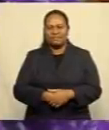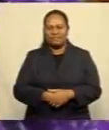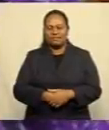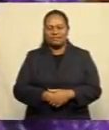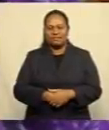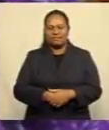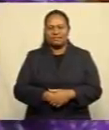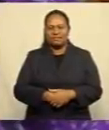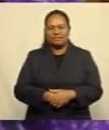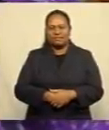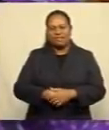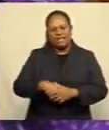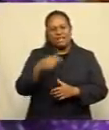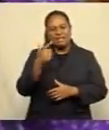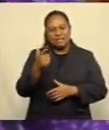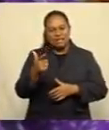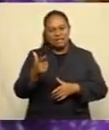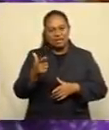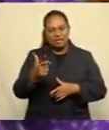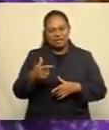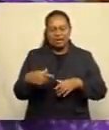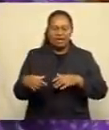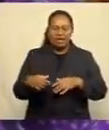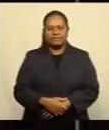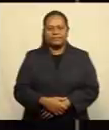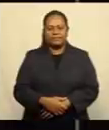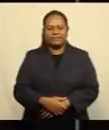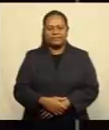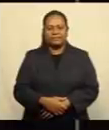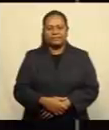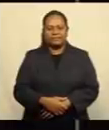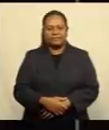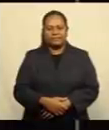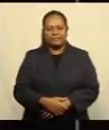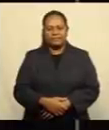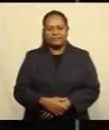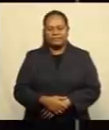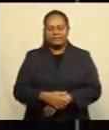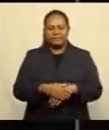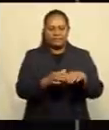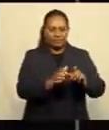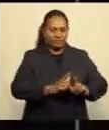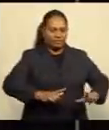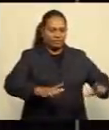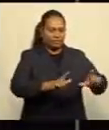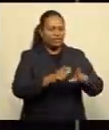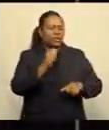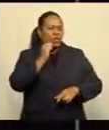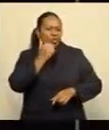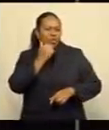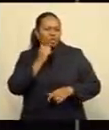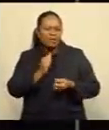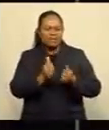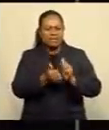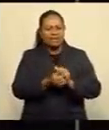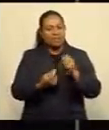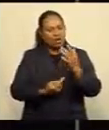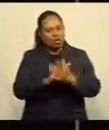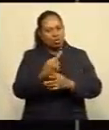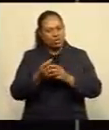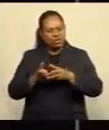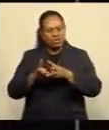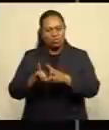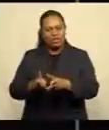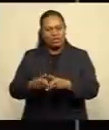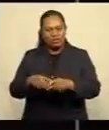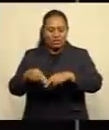means 7 test matches for the Fijiana every year. Local warm-up games are the only option for the national